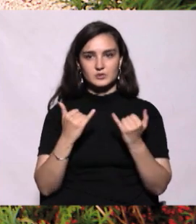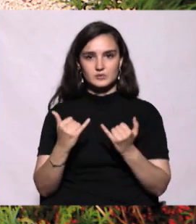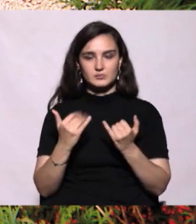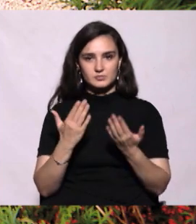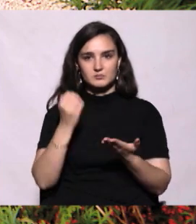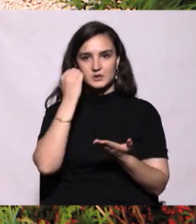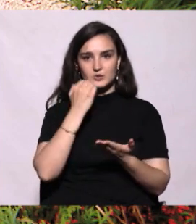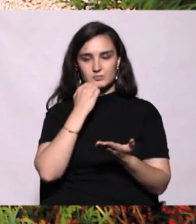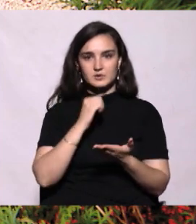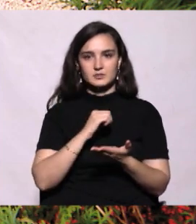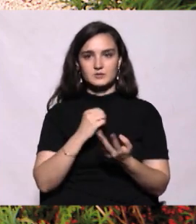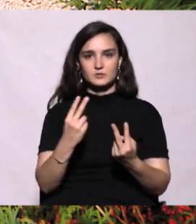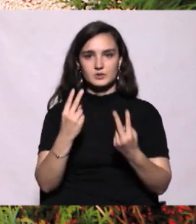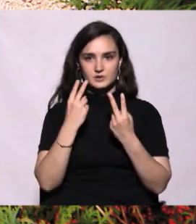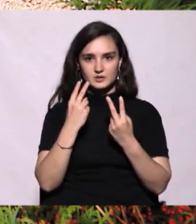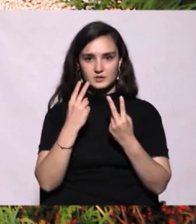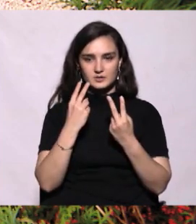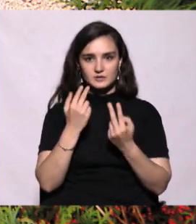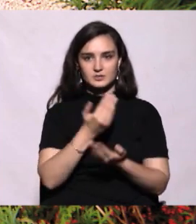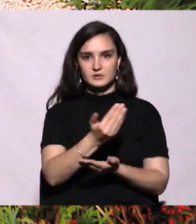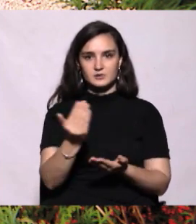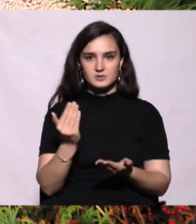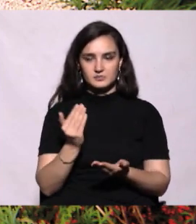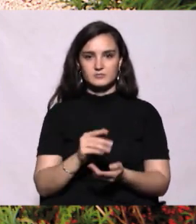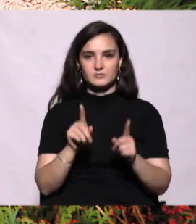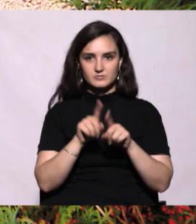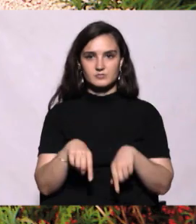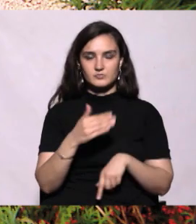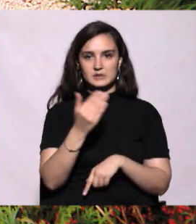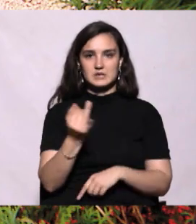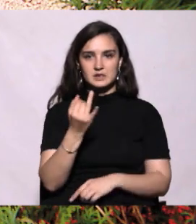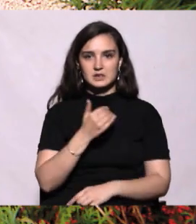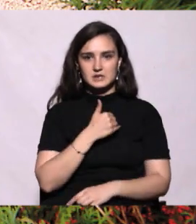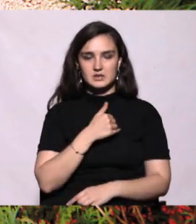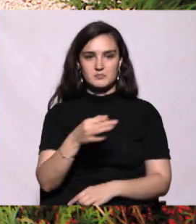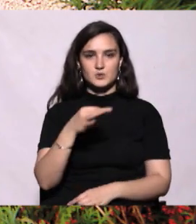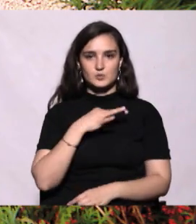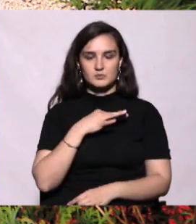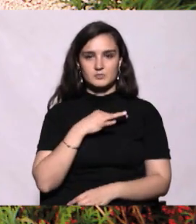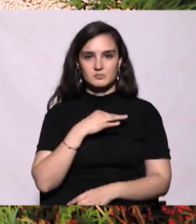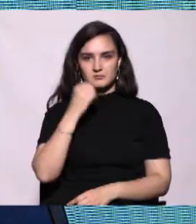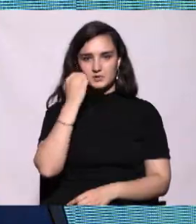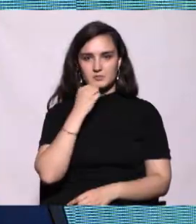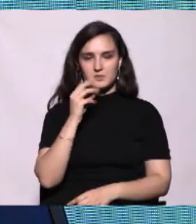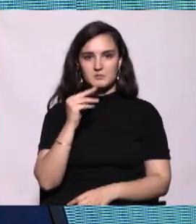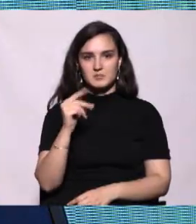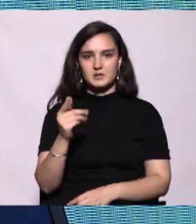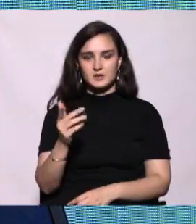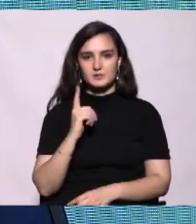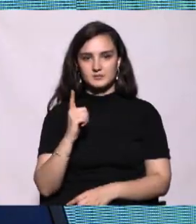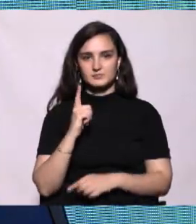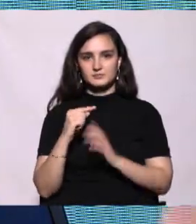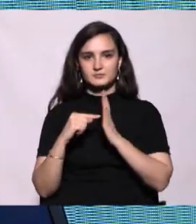session. Thank you very much for watching. Thank you, the audience, for your interesting answers. And thank you, Ms. Maka, for an interesting